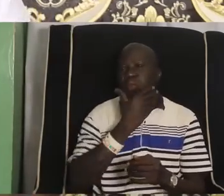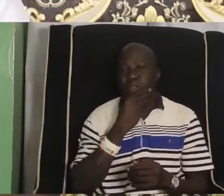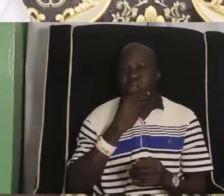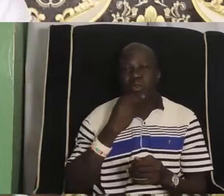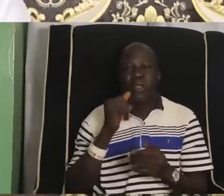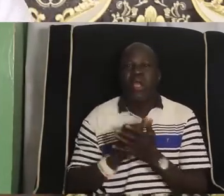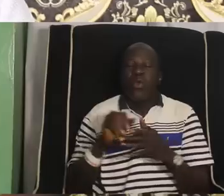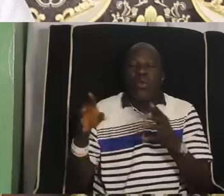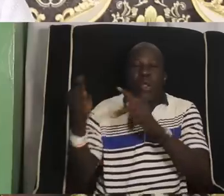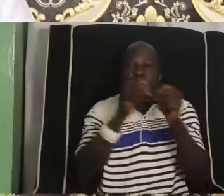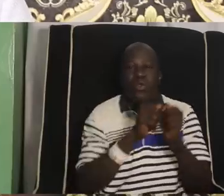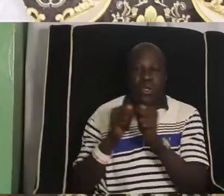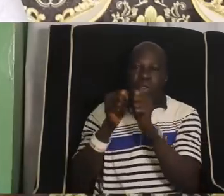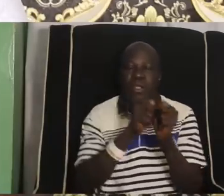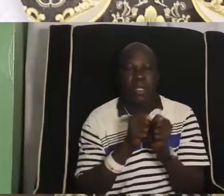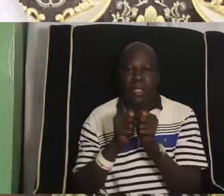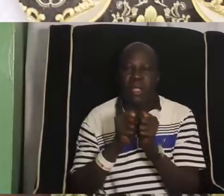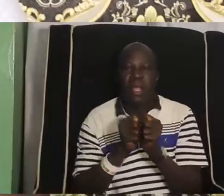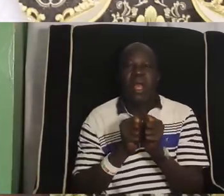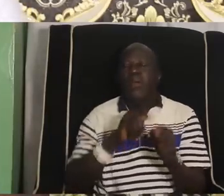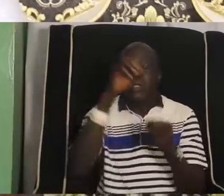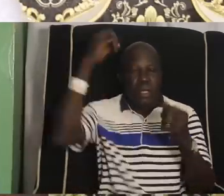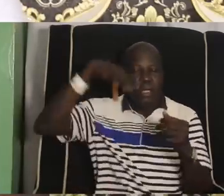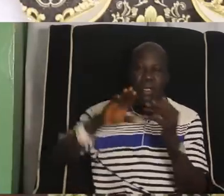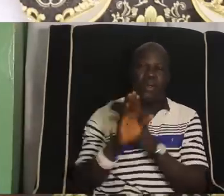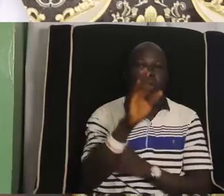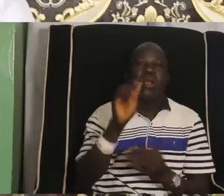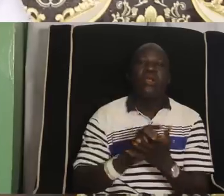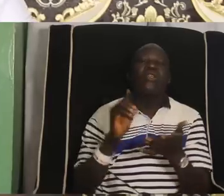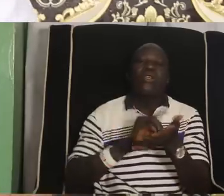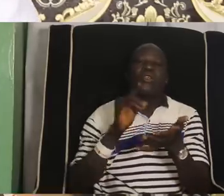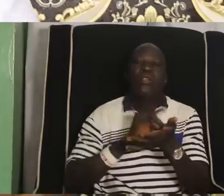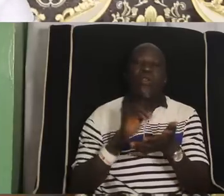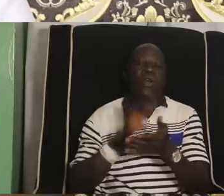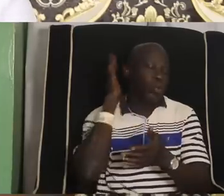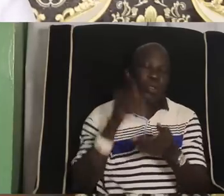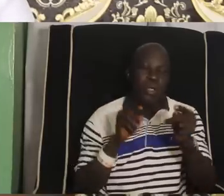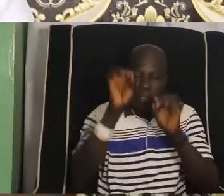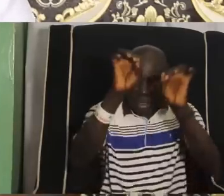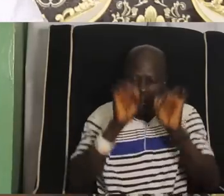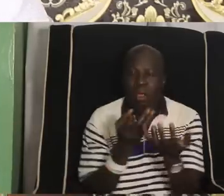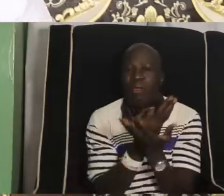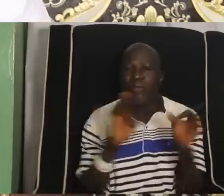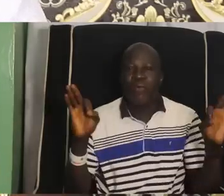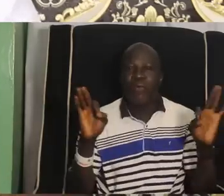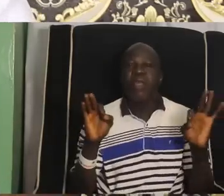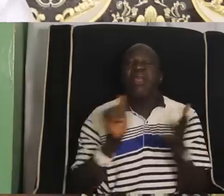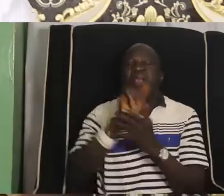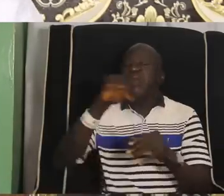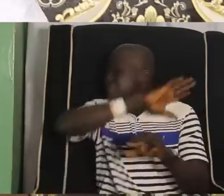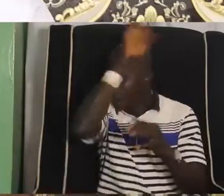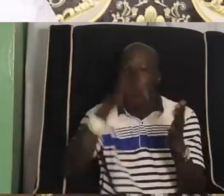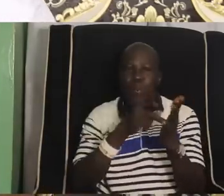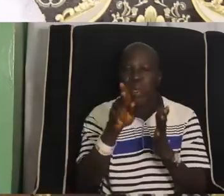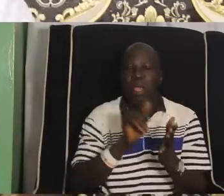conjunction with my force will be in conjunction with Olorun. Awon dokita ma toju e lofe. O listen kobo. You will not pay.